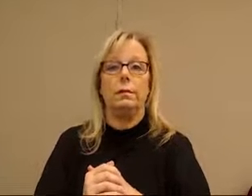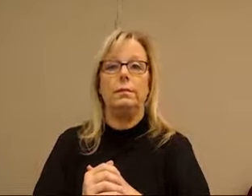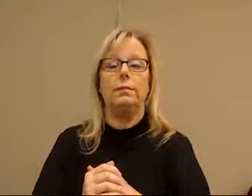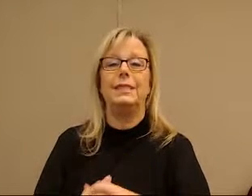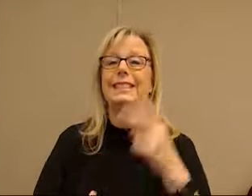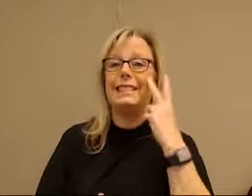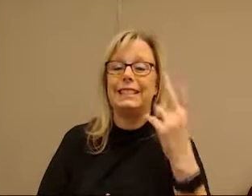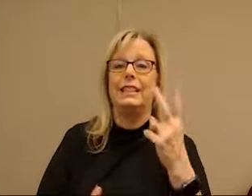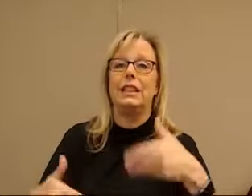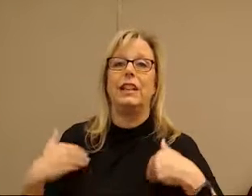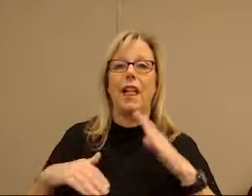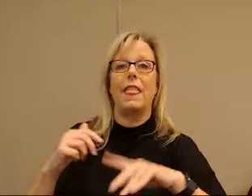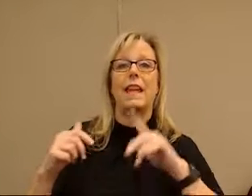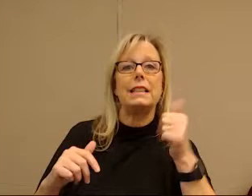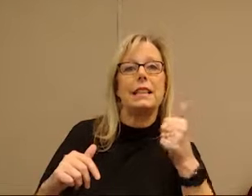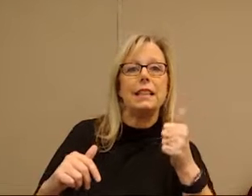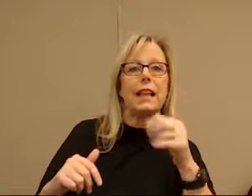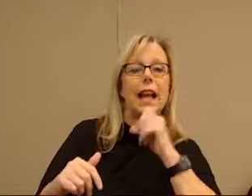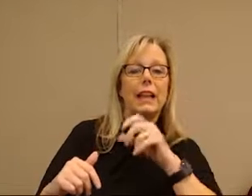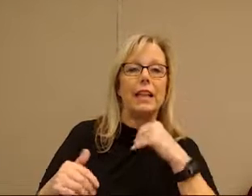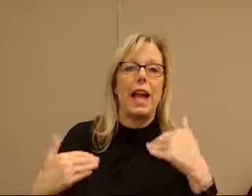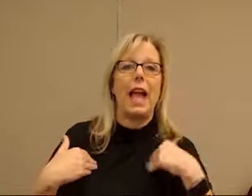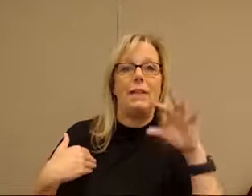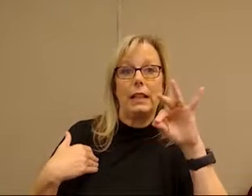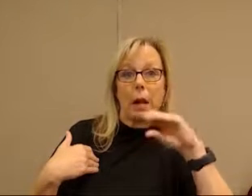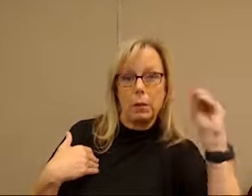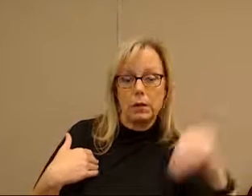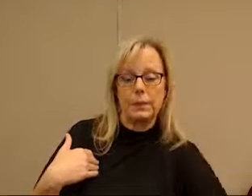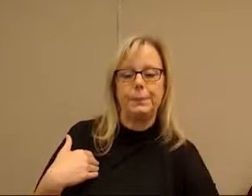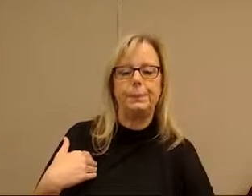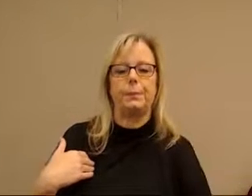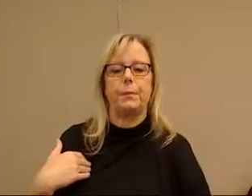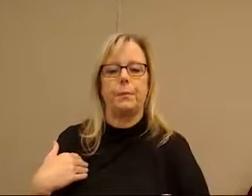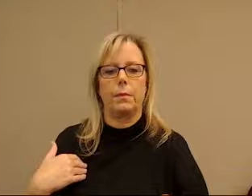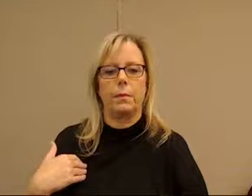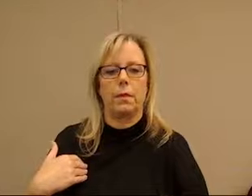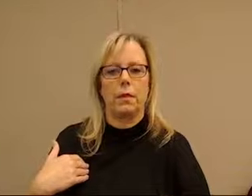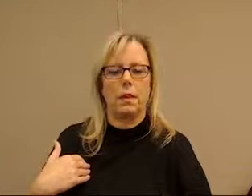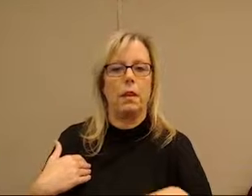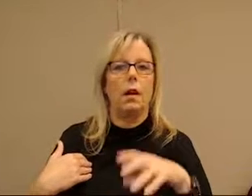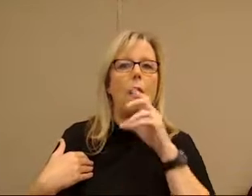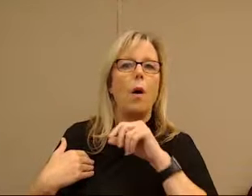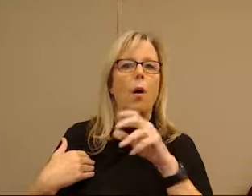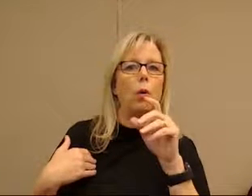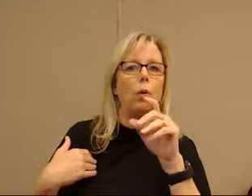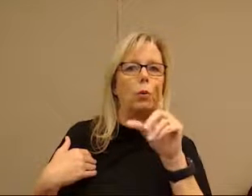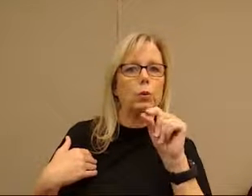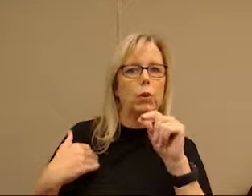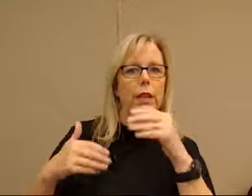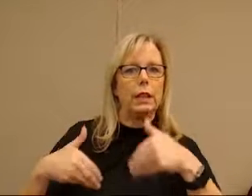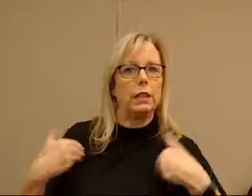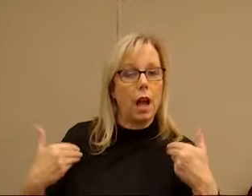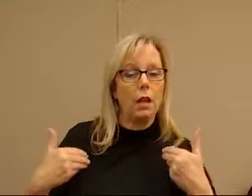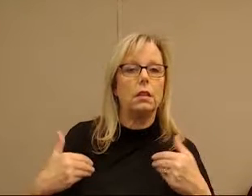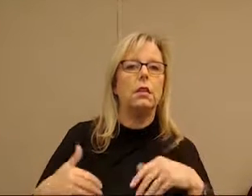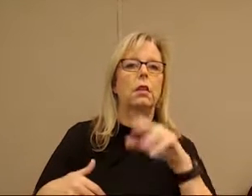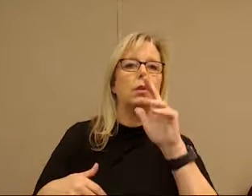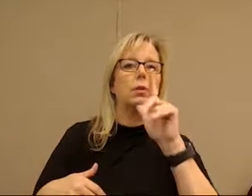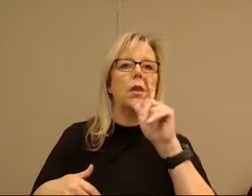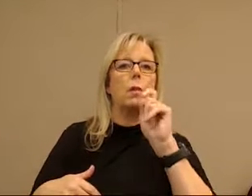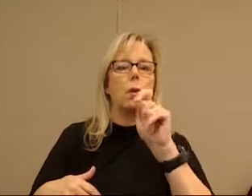You can see in our under 10 and under age group, we have 9%. In the 20 and under, we're at